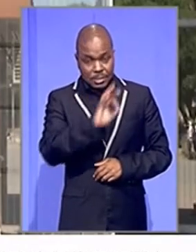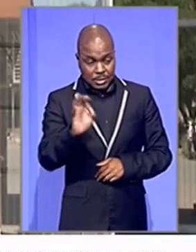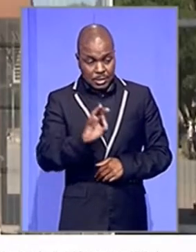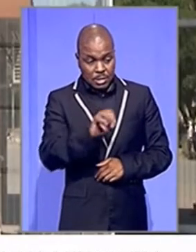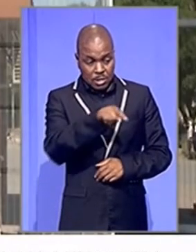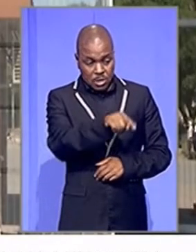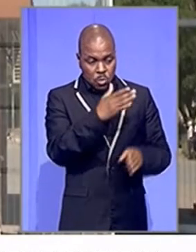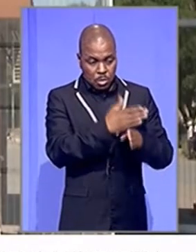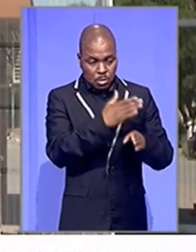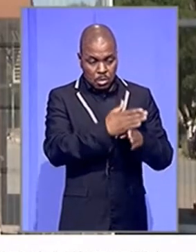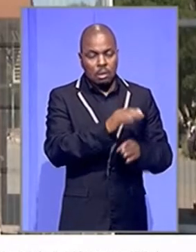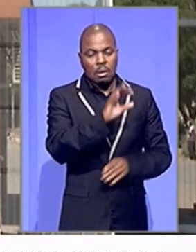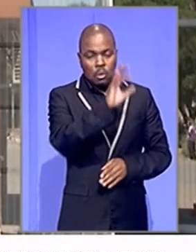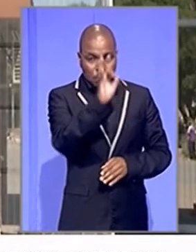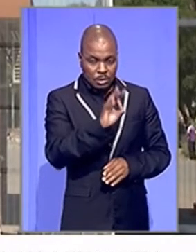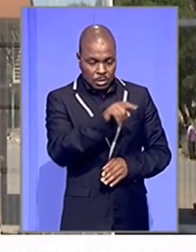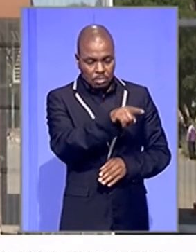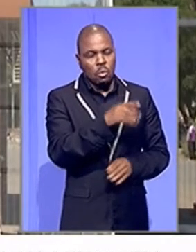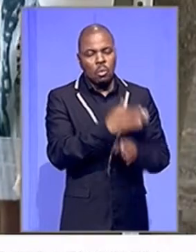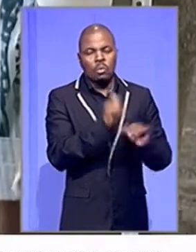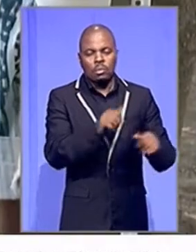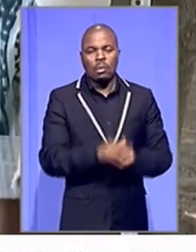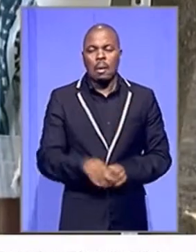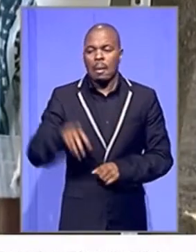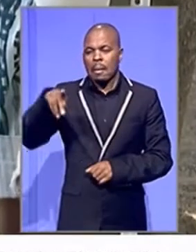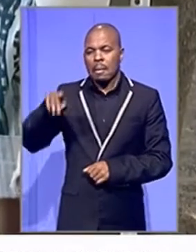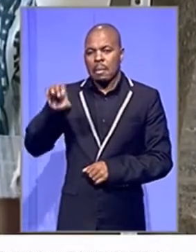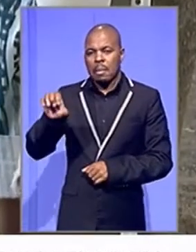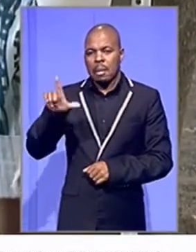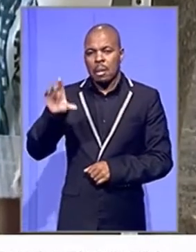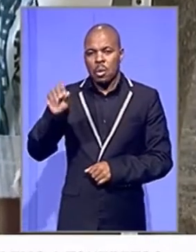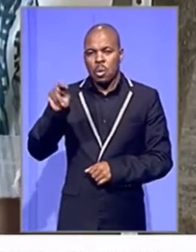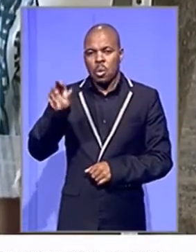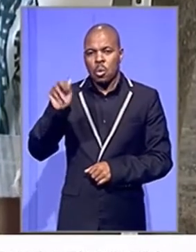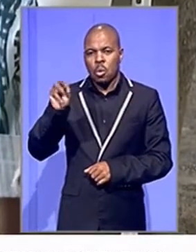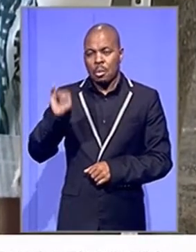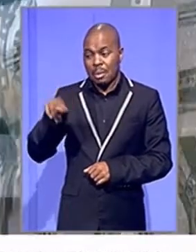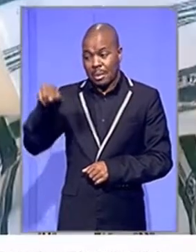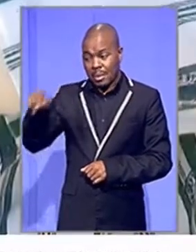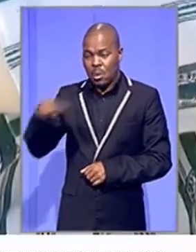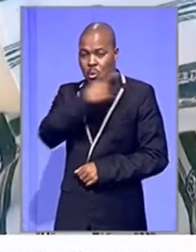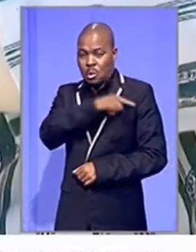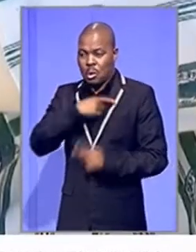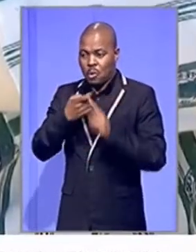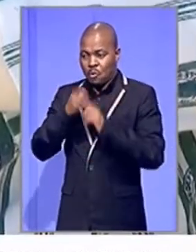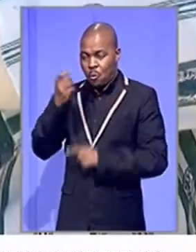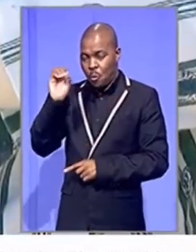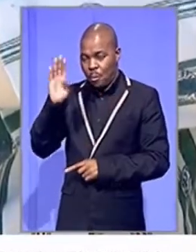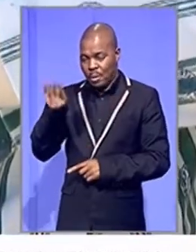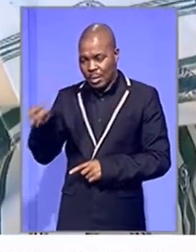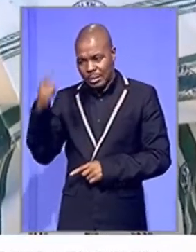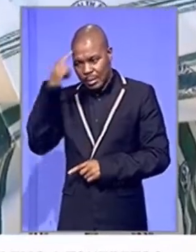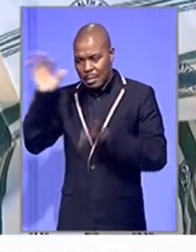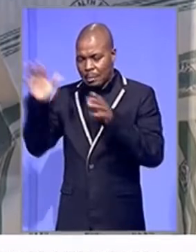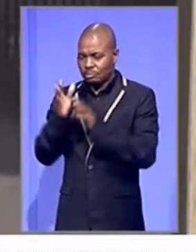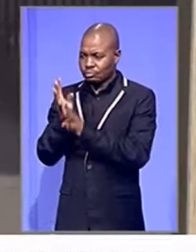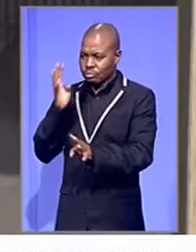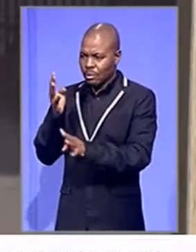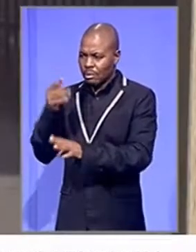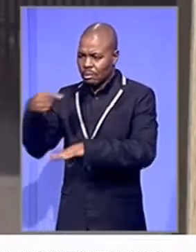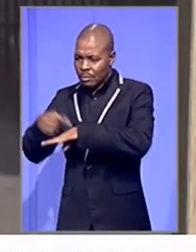sebetsa. Sepetlele sa Pelenomi se Bloemfontein se sebedisa setsha sena bakeng sa tshallo morao ya mahloko a masapo le mesifa.